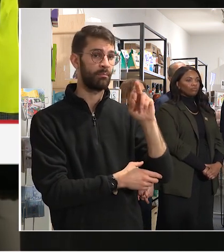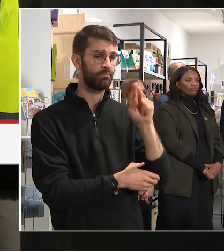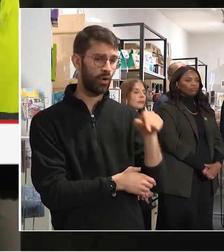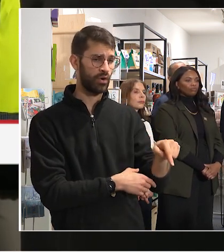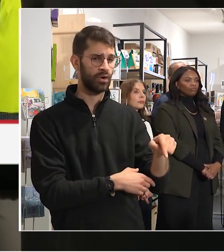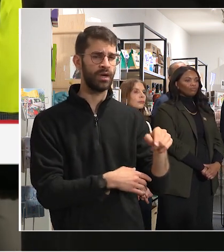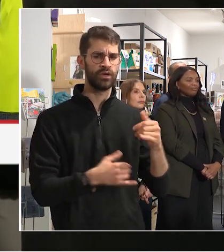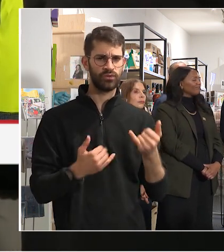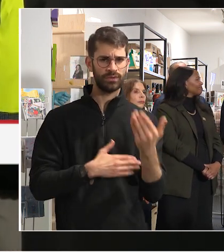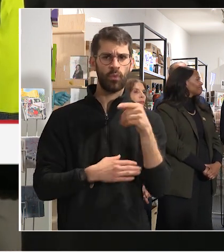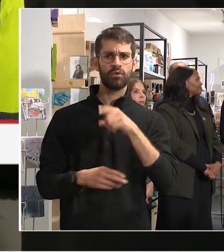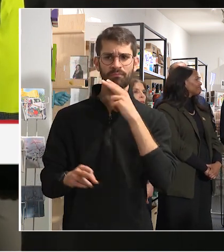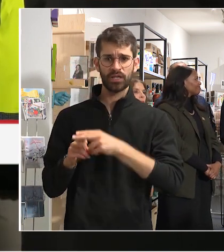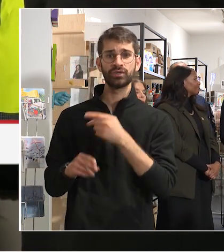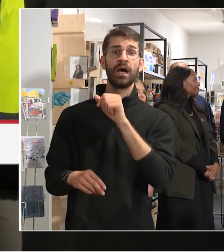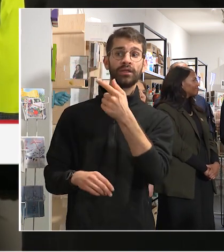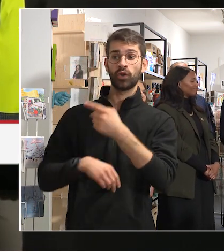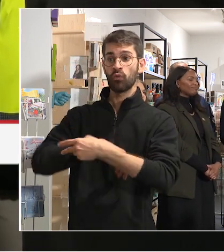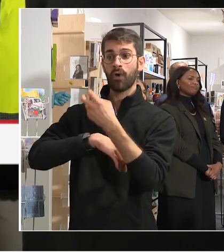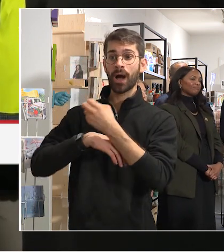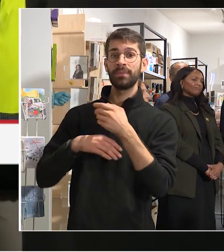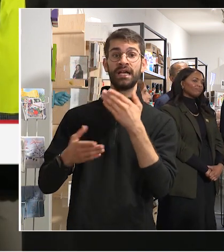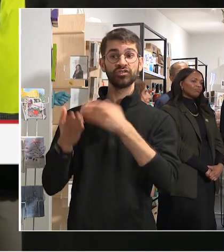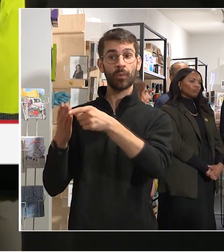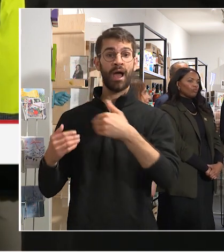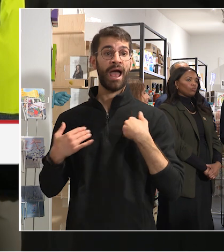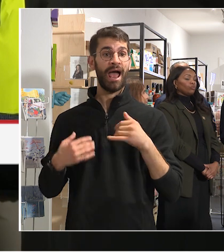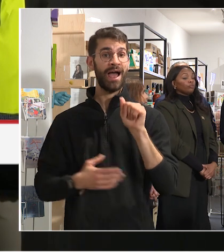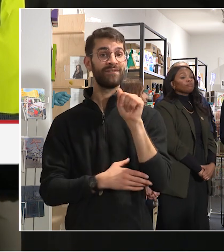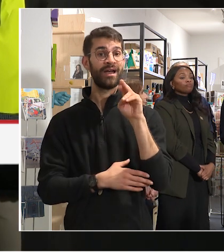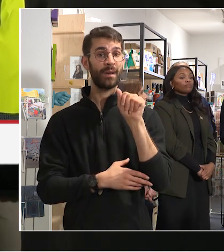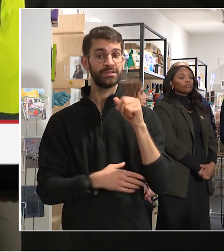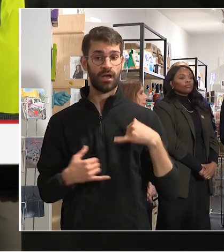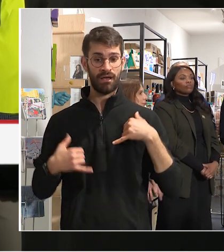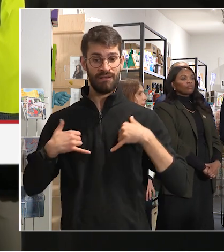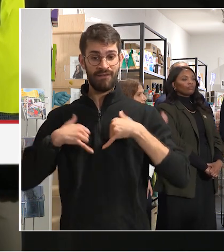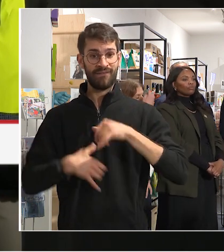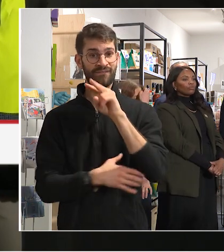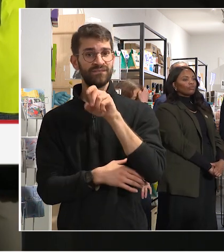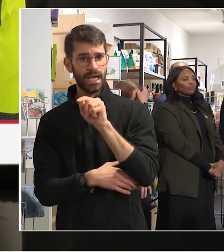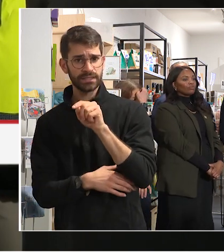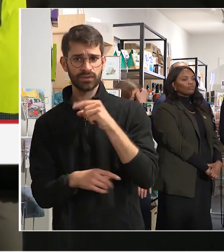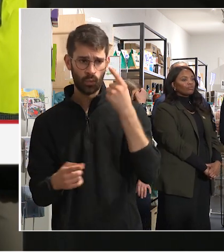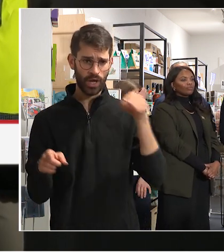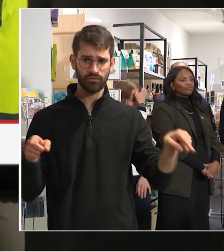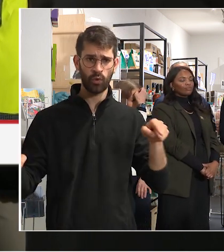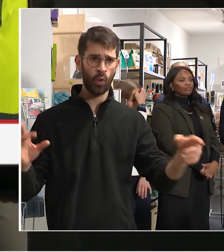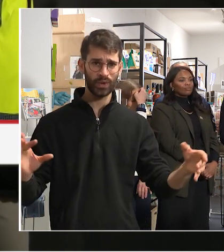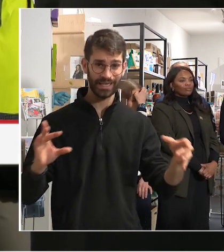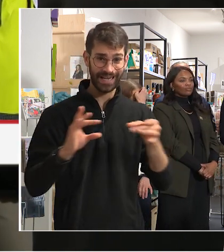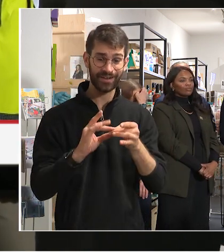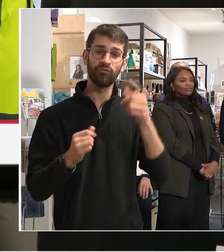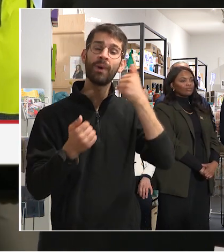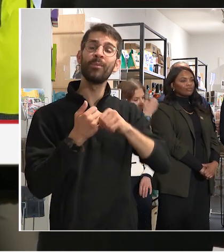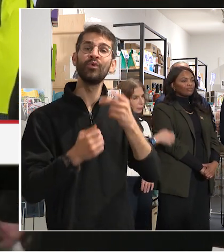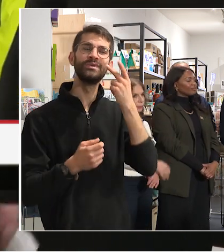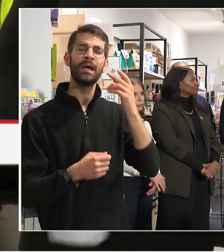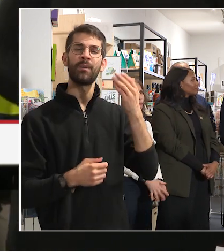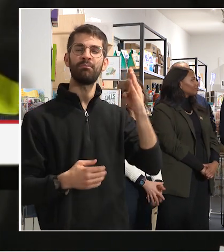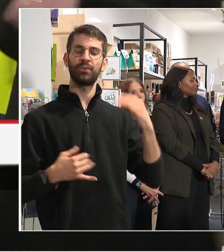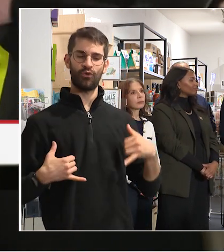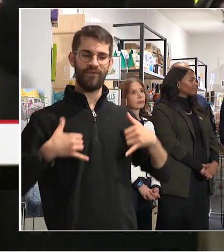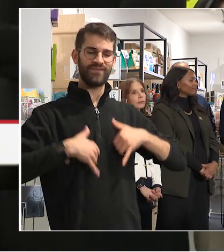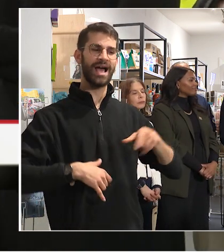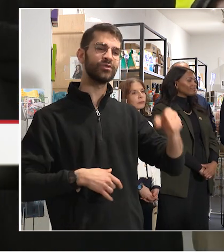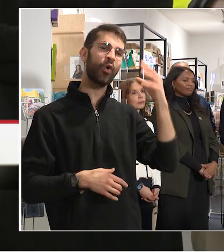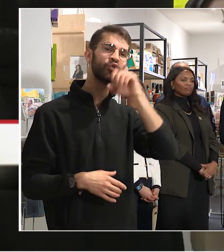a robbery using an Amazon vest. Potentially, could this be connected? They're taking advantage of, you see the blue vest, you're trustworthy, right? Because you assume it's a